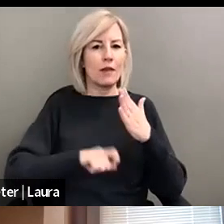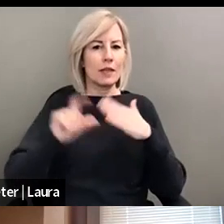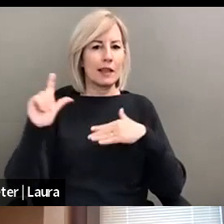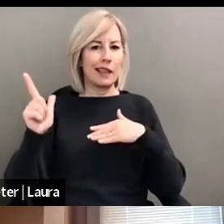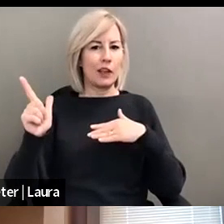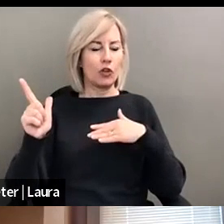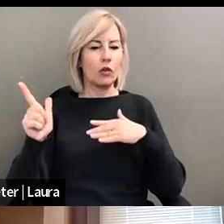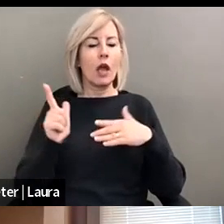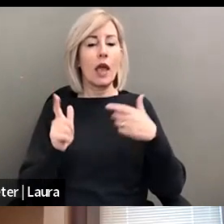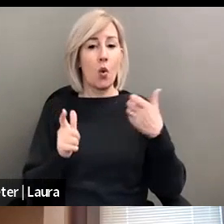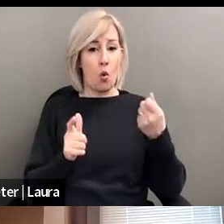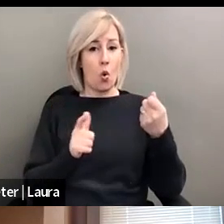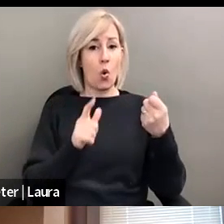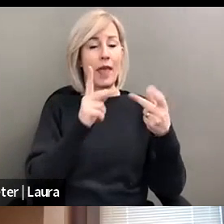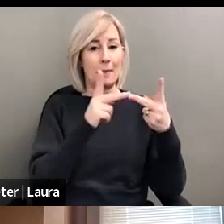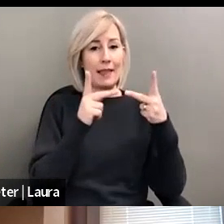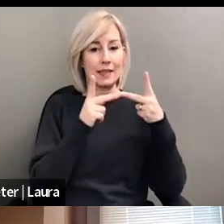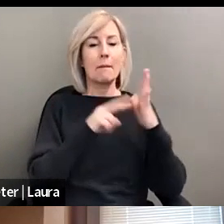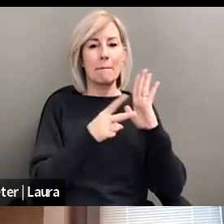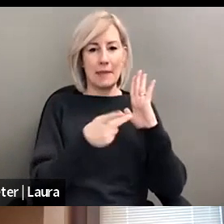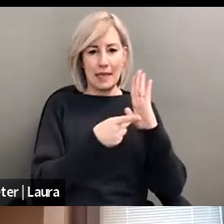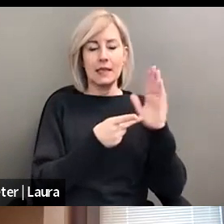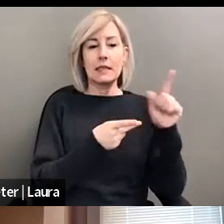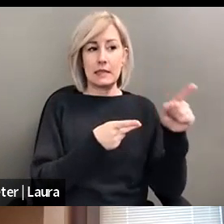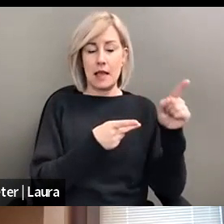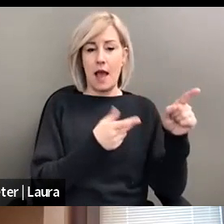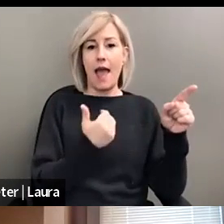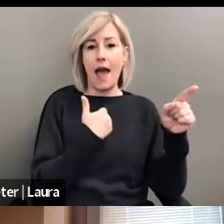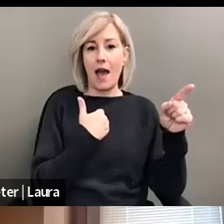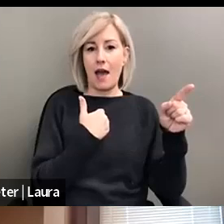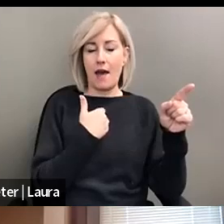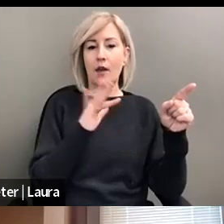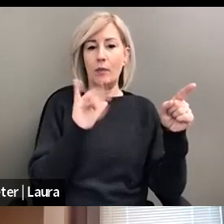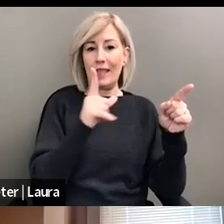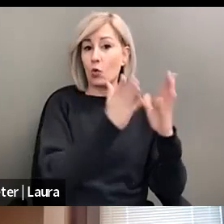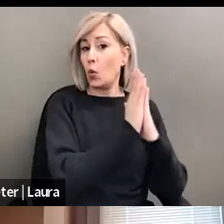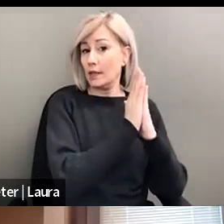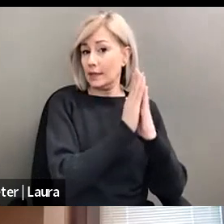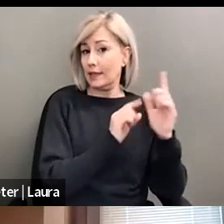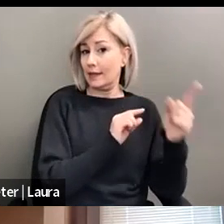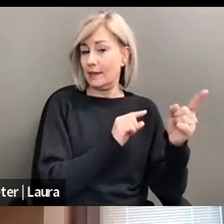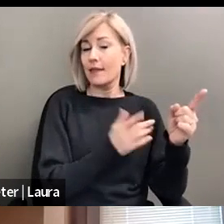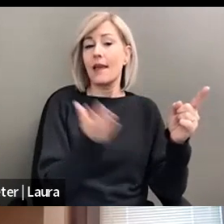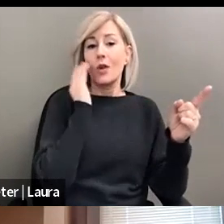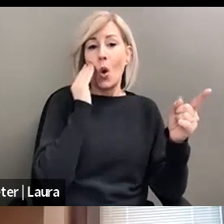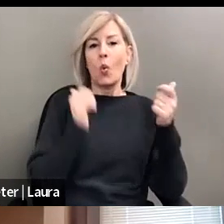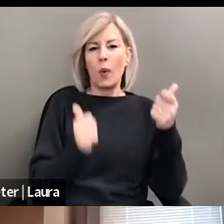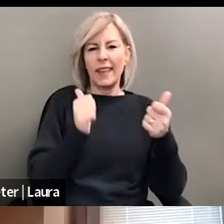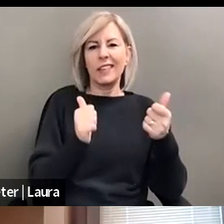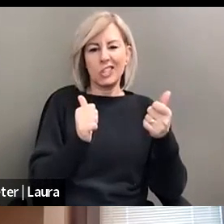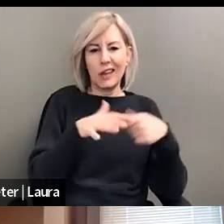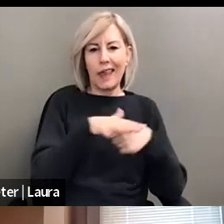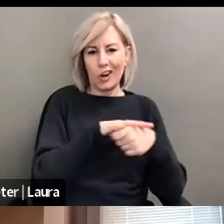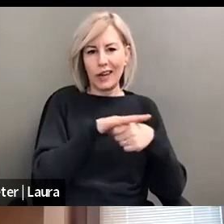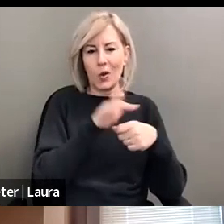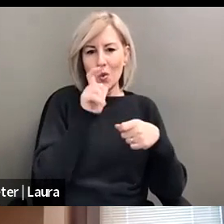date, and hold that. That means that you've already requested it. They know what area, which drafter to give